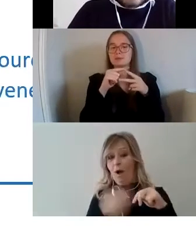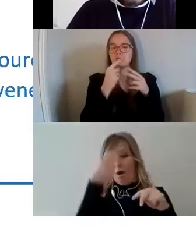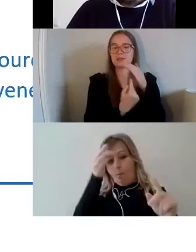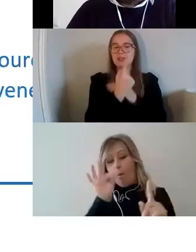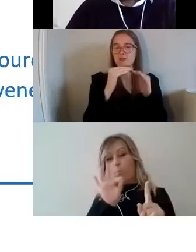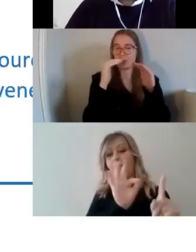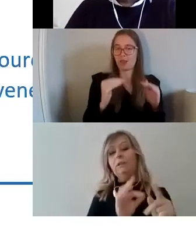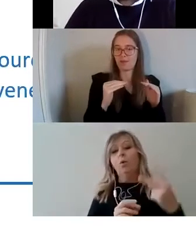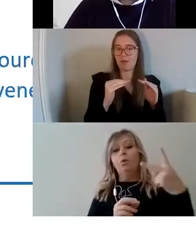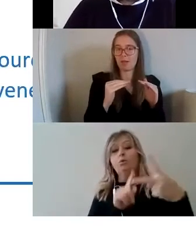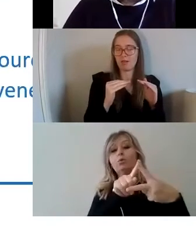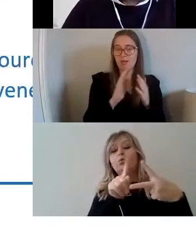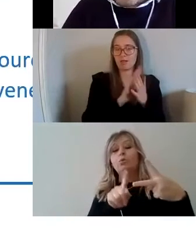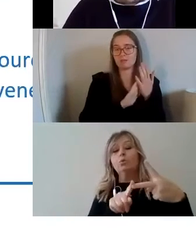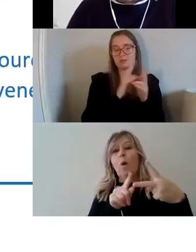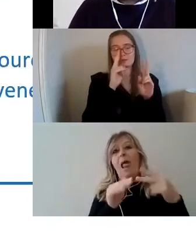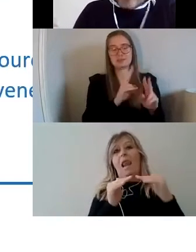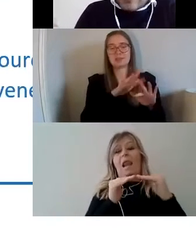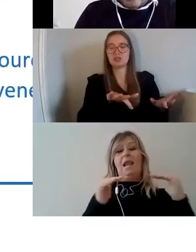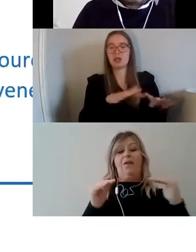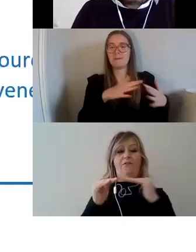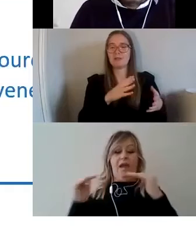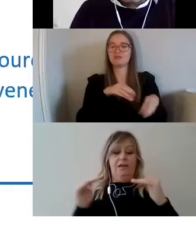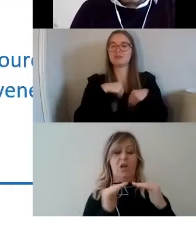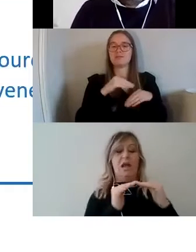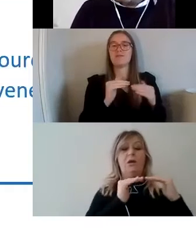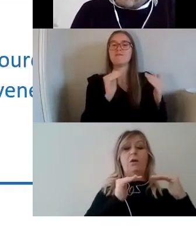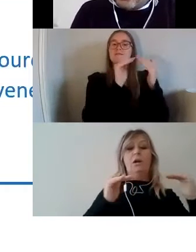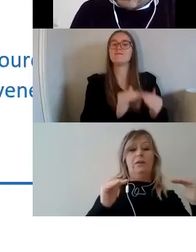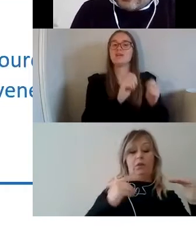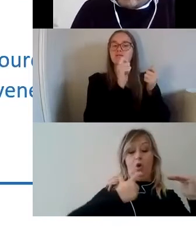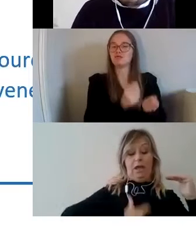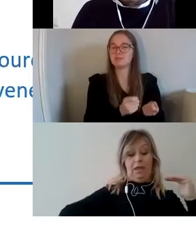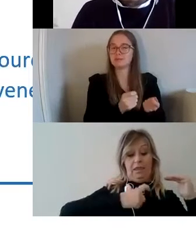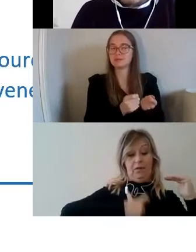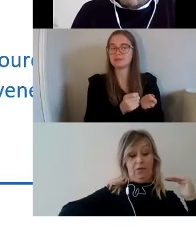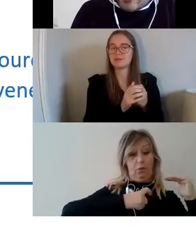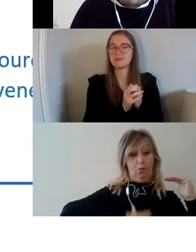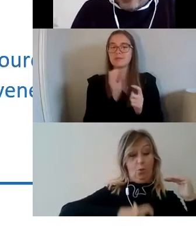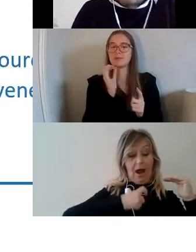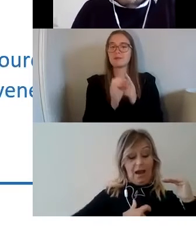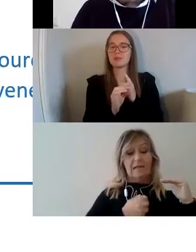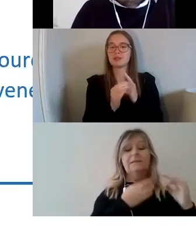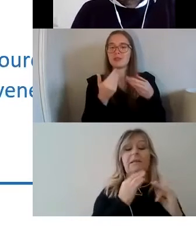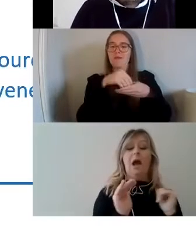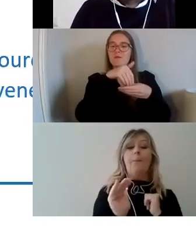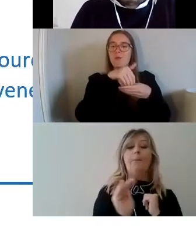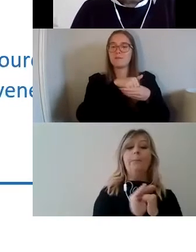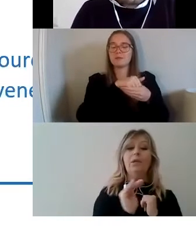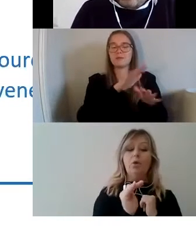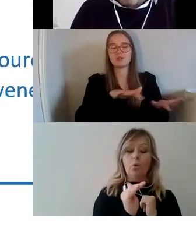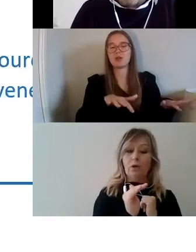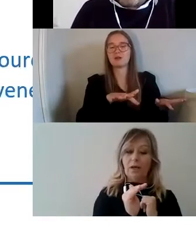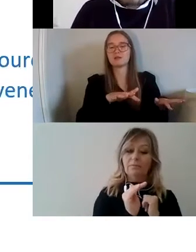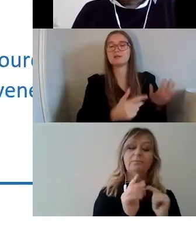level, where we see that the child receive a fair treatment, and especially the involvement of the child is considered